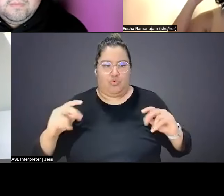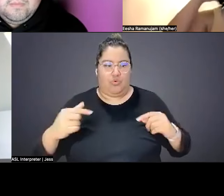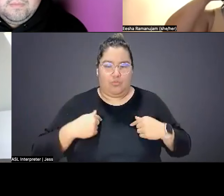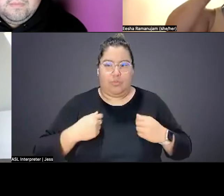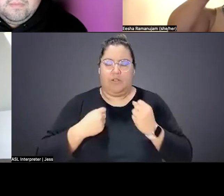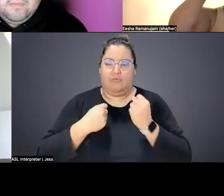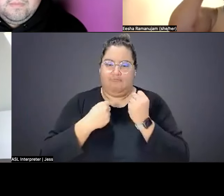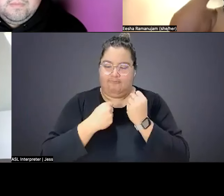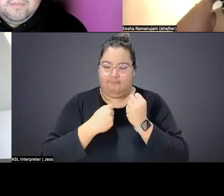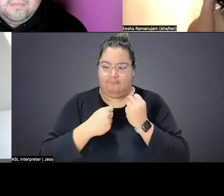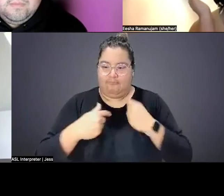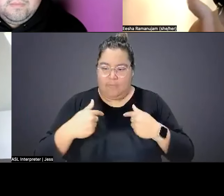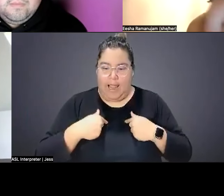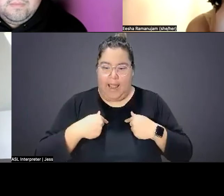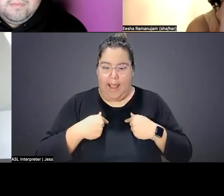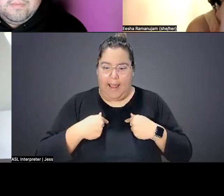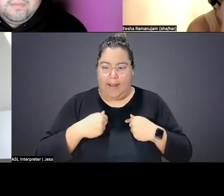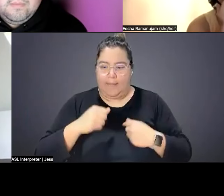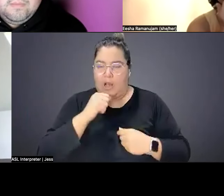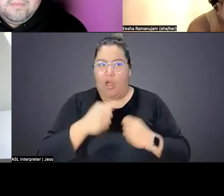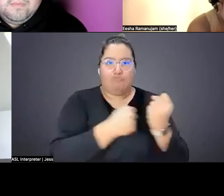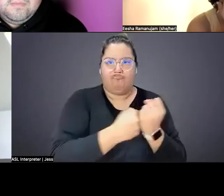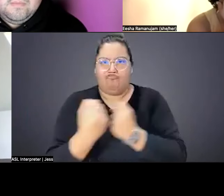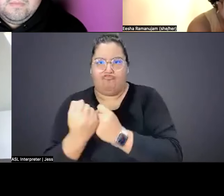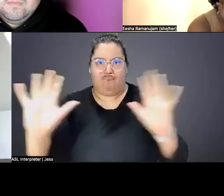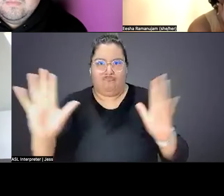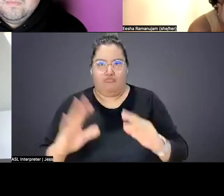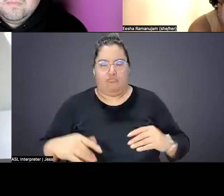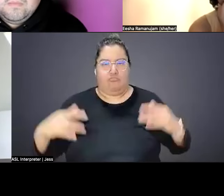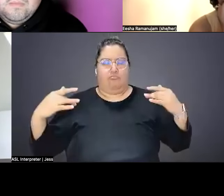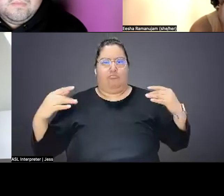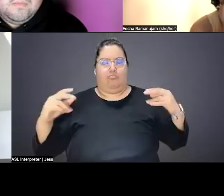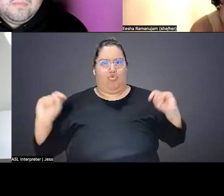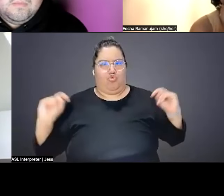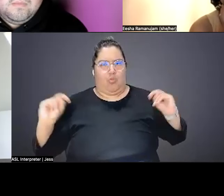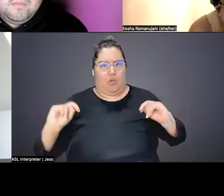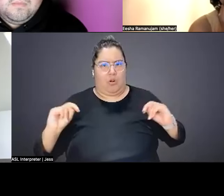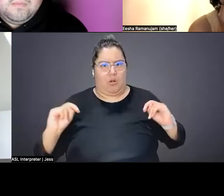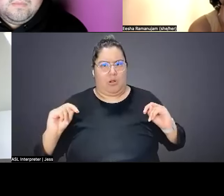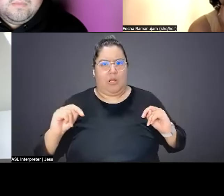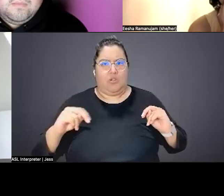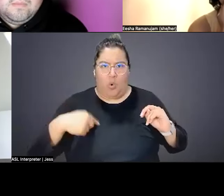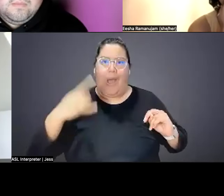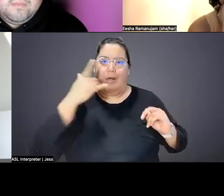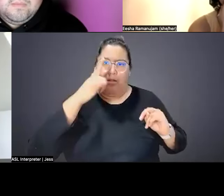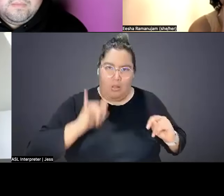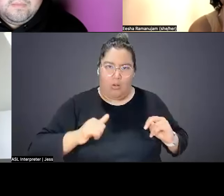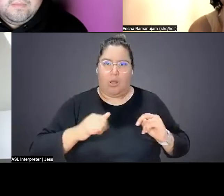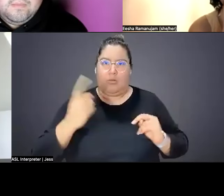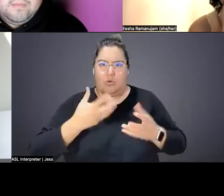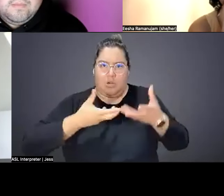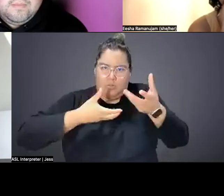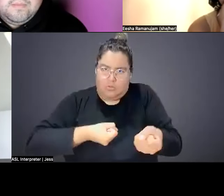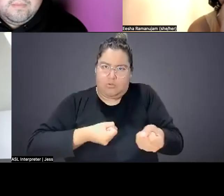of hinging the reputation or what looks like a reputable news source. Because we're